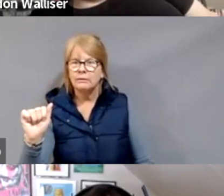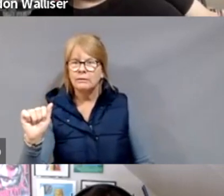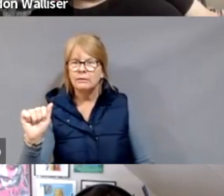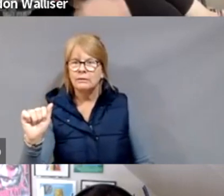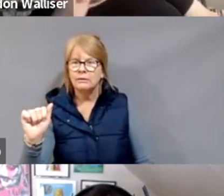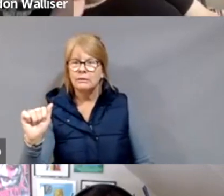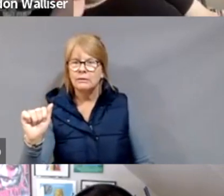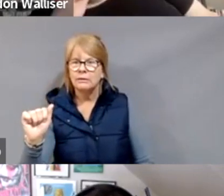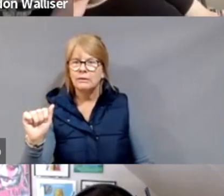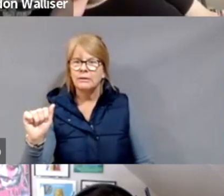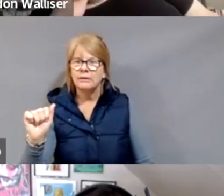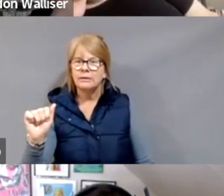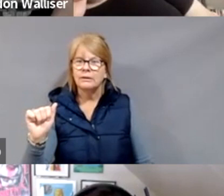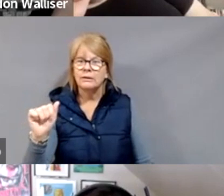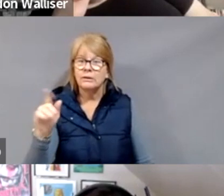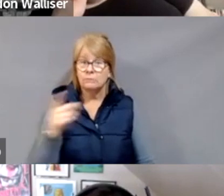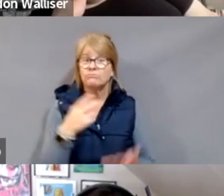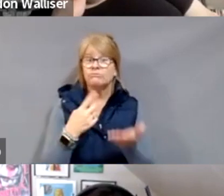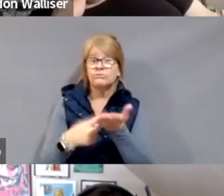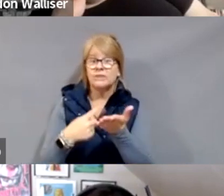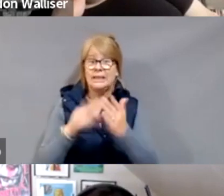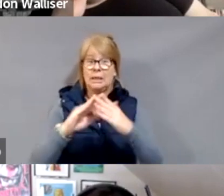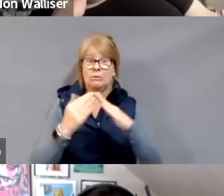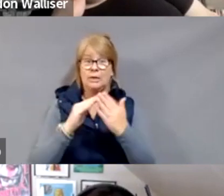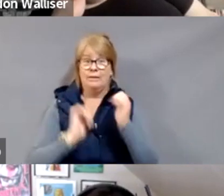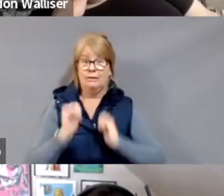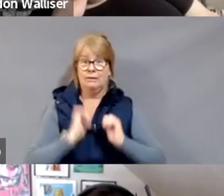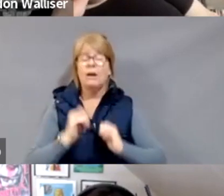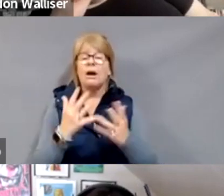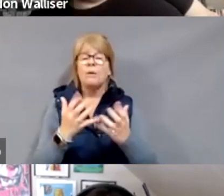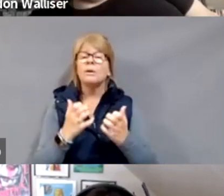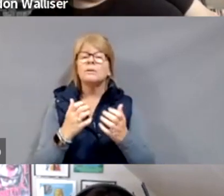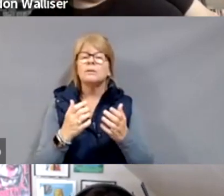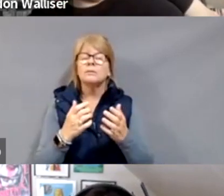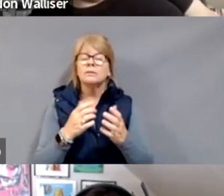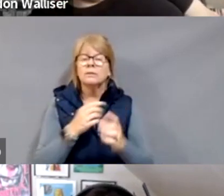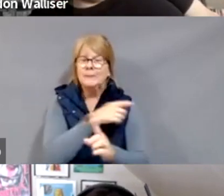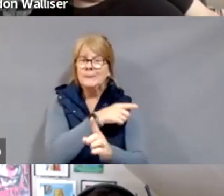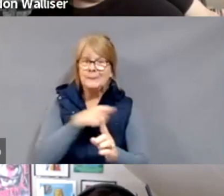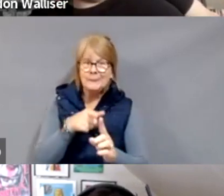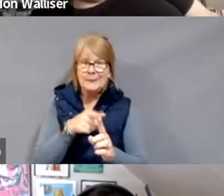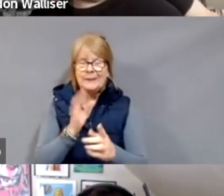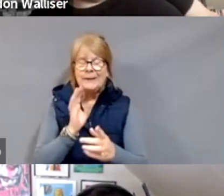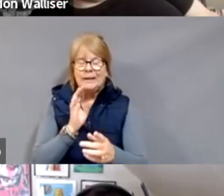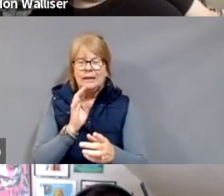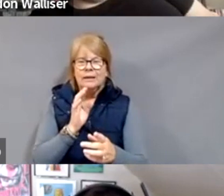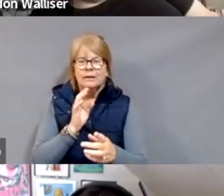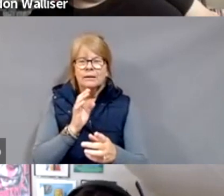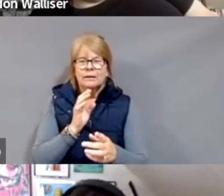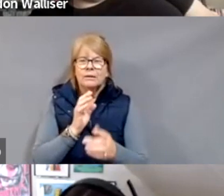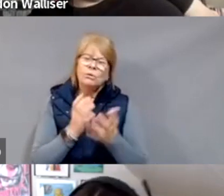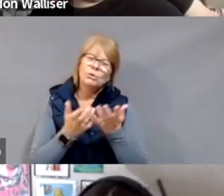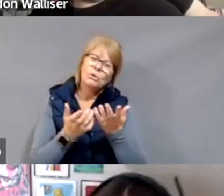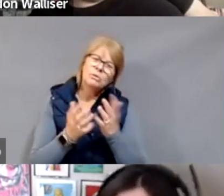to? Since you guys brought up community theater before, I just kind of wanted to touch base on an interest in that. Would